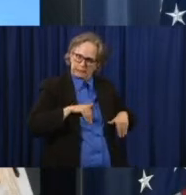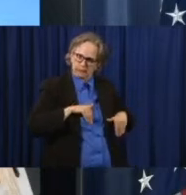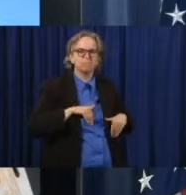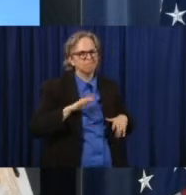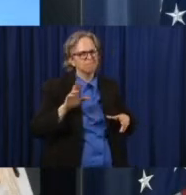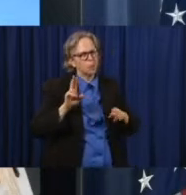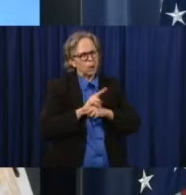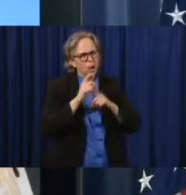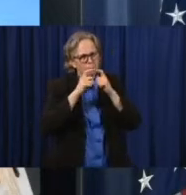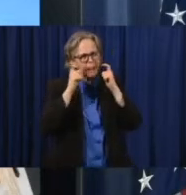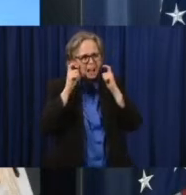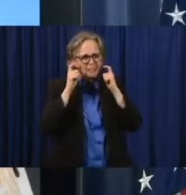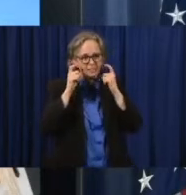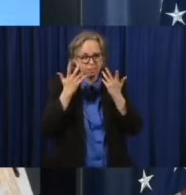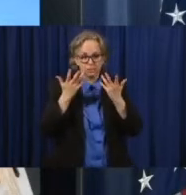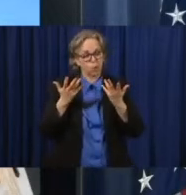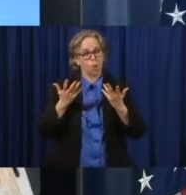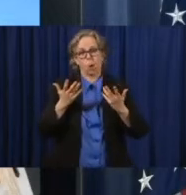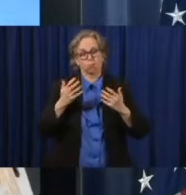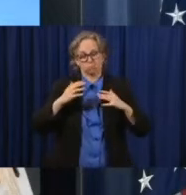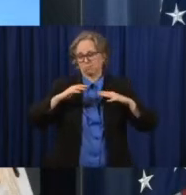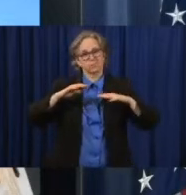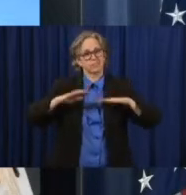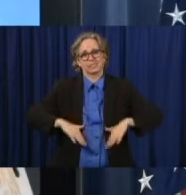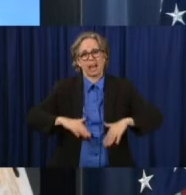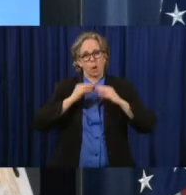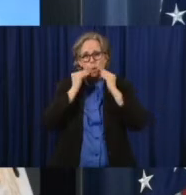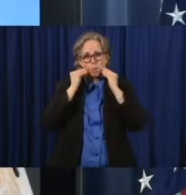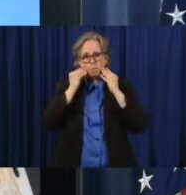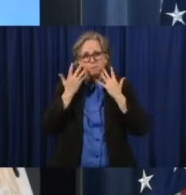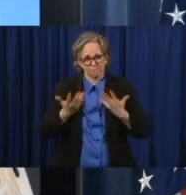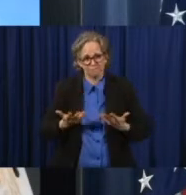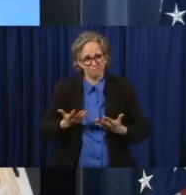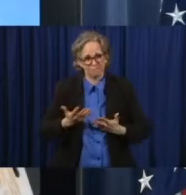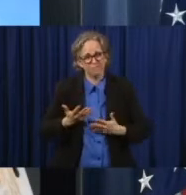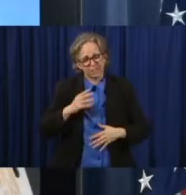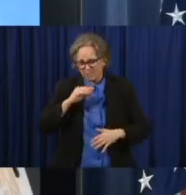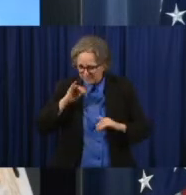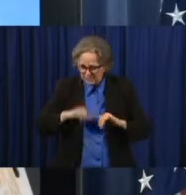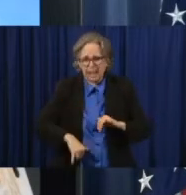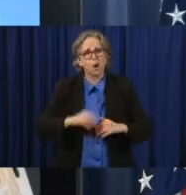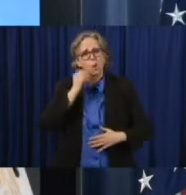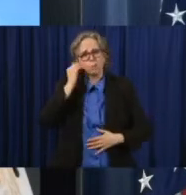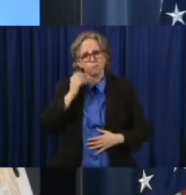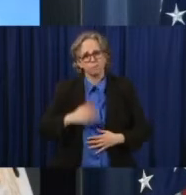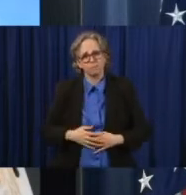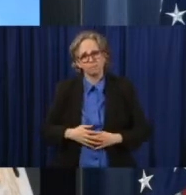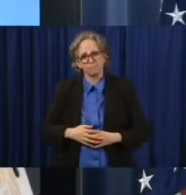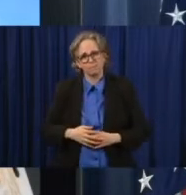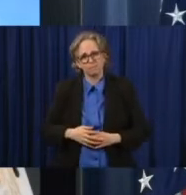Or don't go out if you're concerned or afraid. I